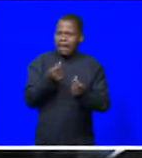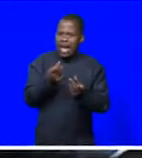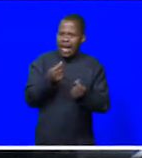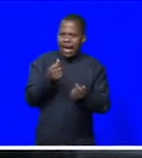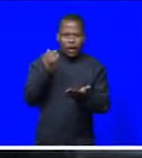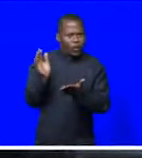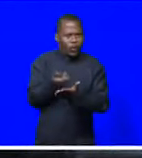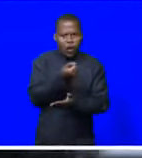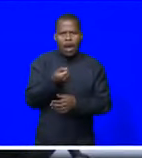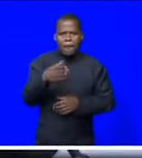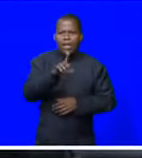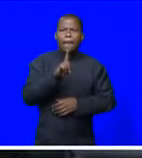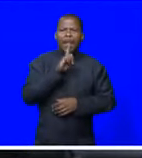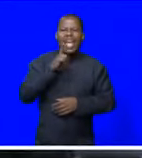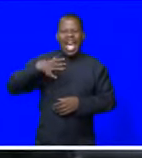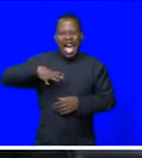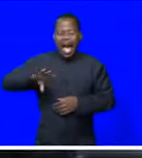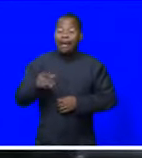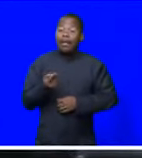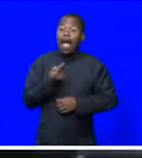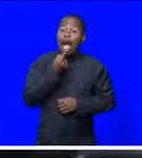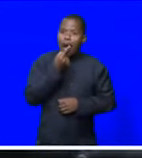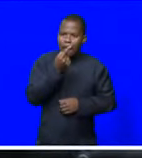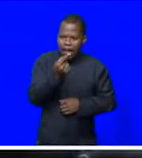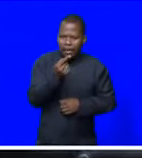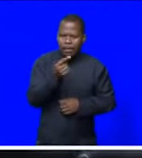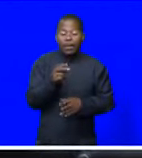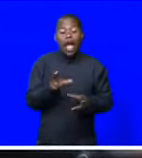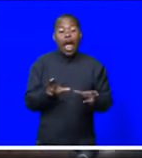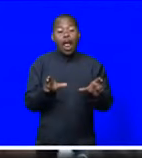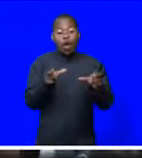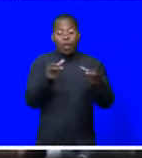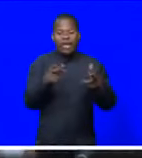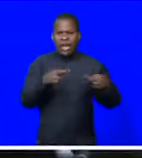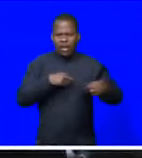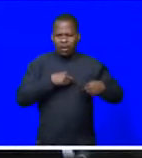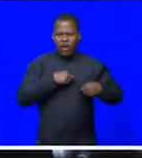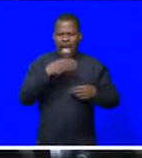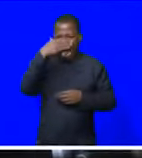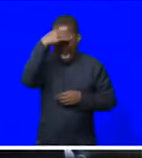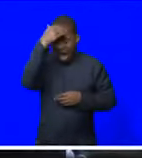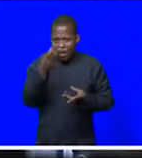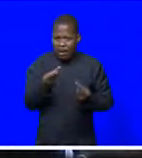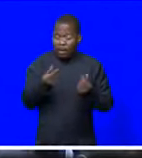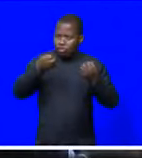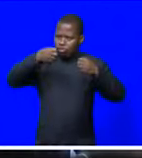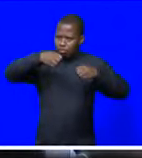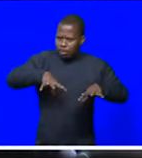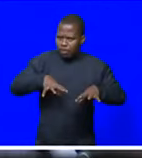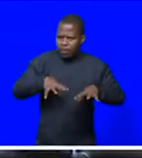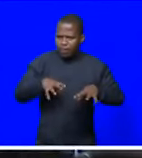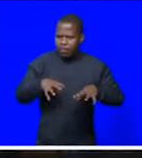Services, while some say the matter should be referred to the Losses Committee.